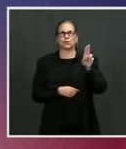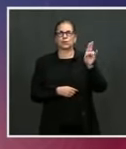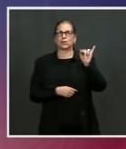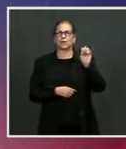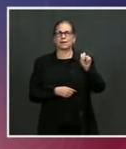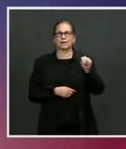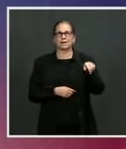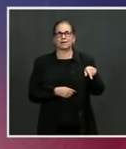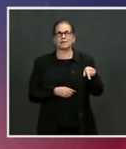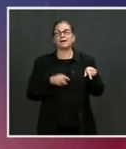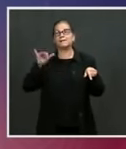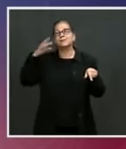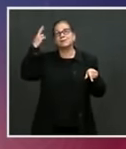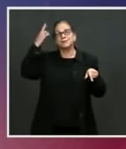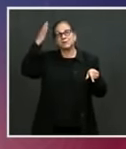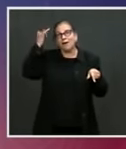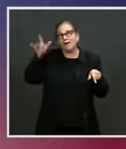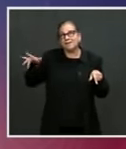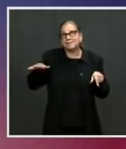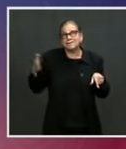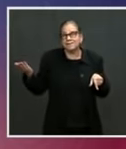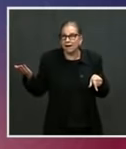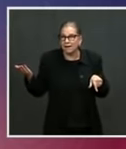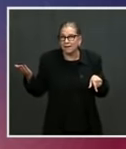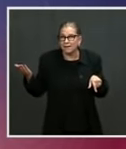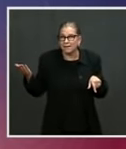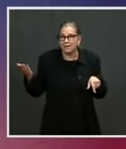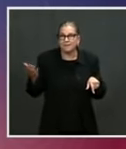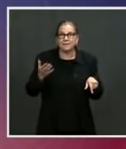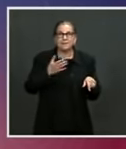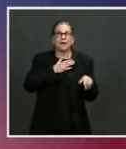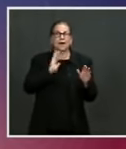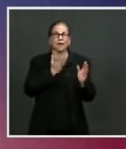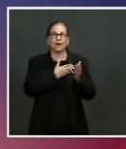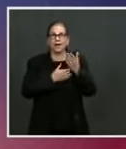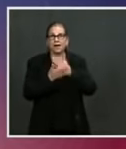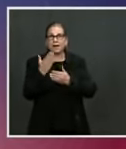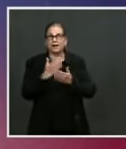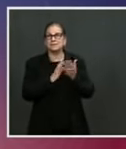and our hearts to make real the promise of a nation founded on the